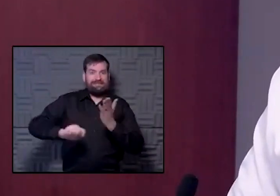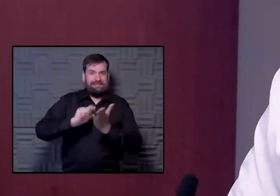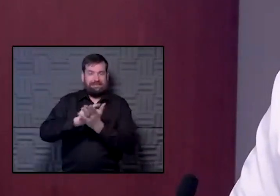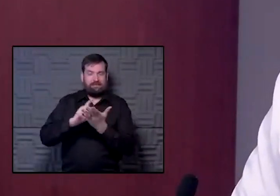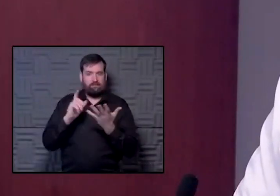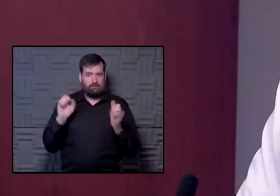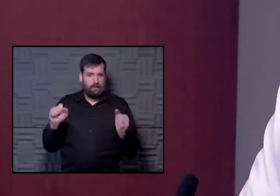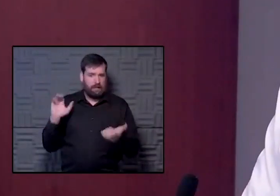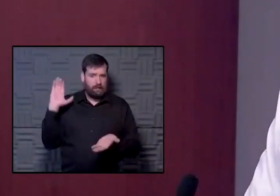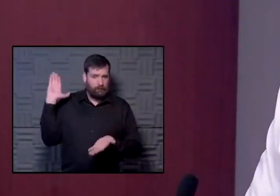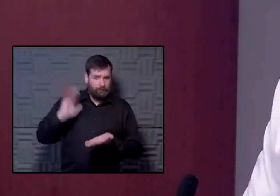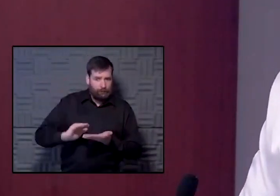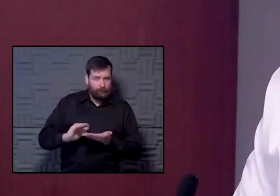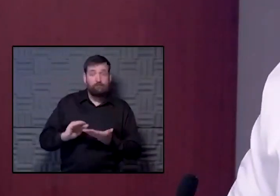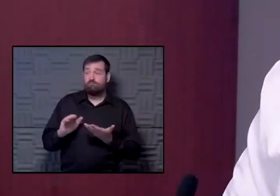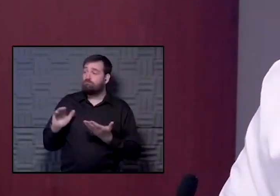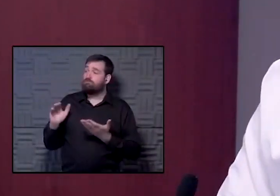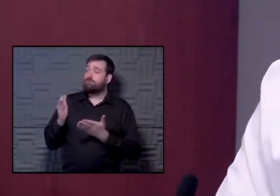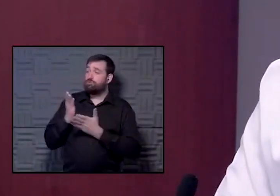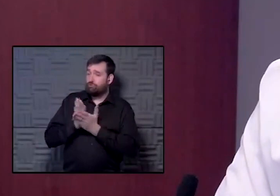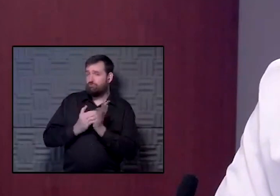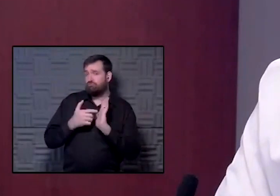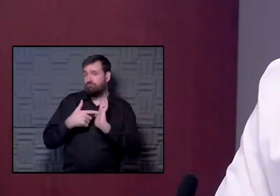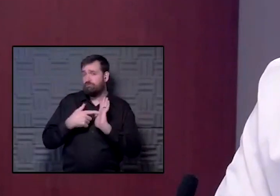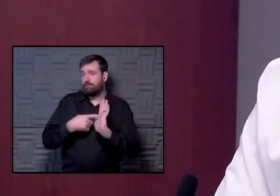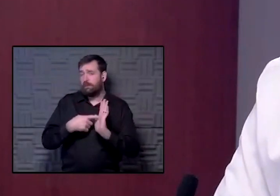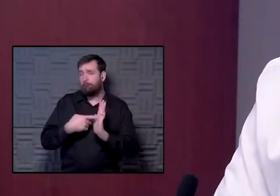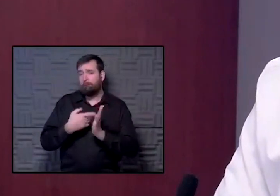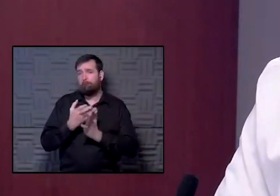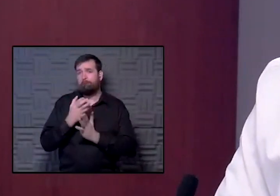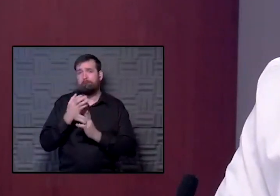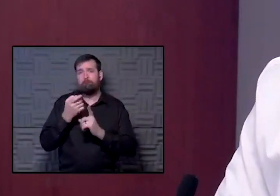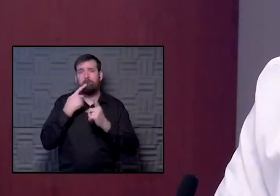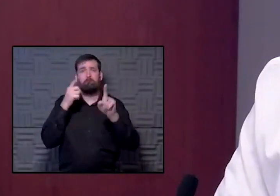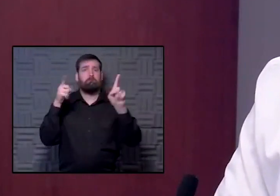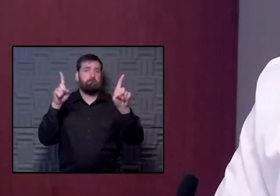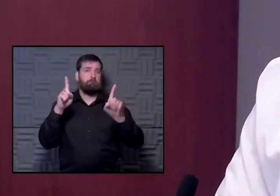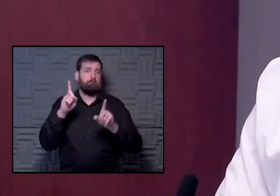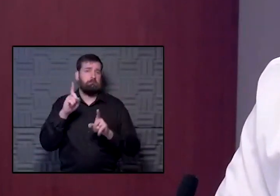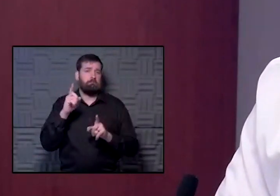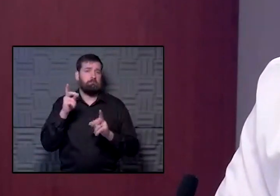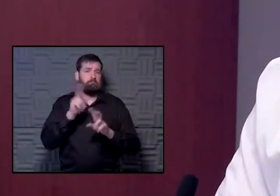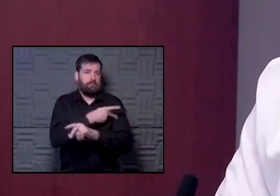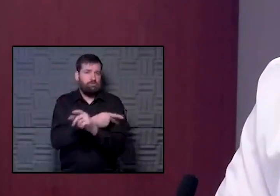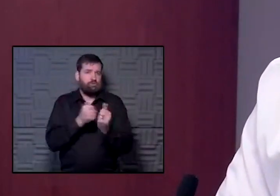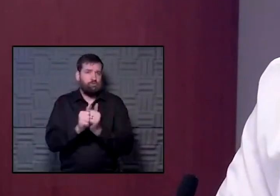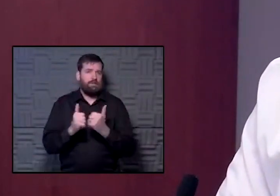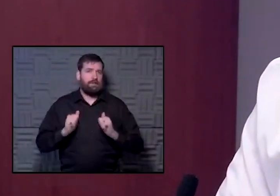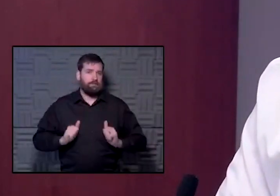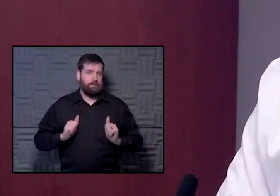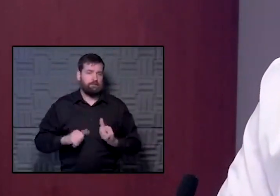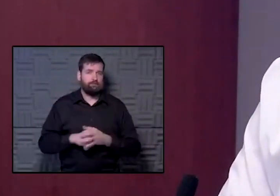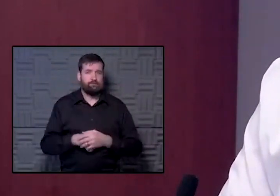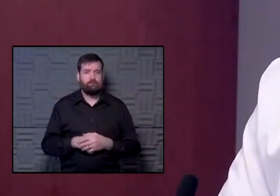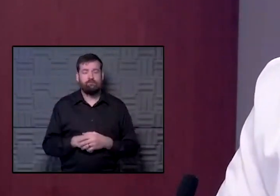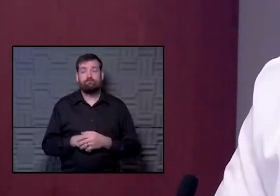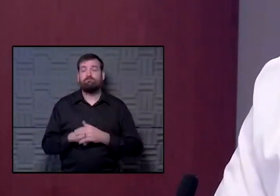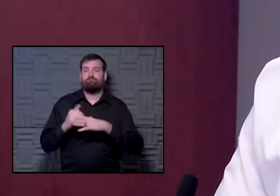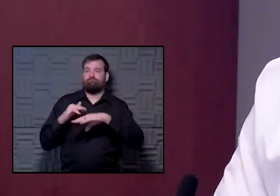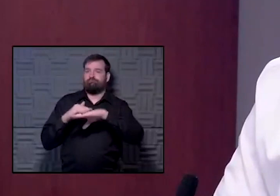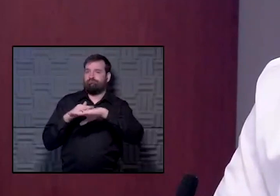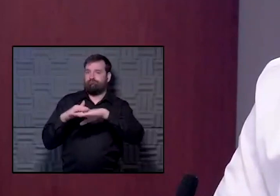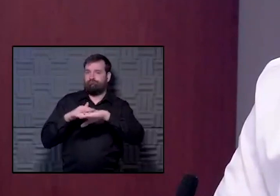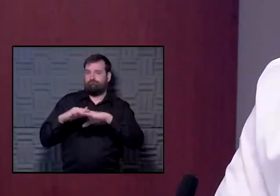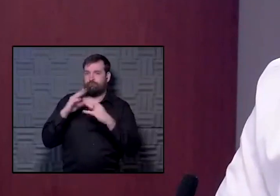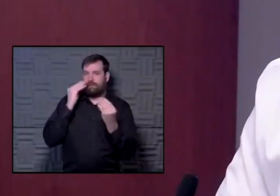exacerbation, and actually showed a small effect in patients that had severe asthma. So we have the preliminary data, at